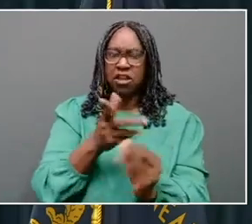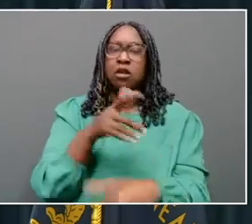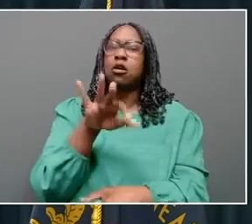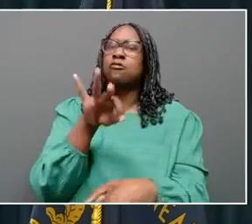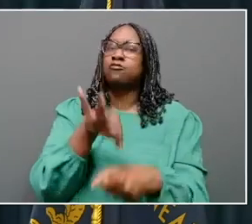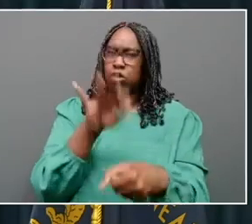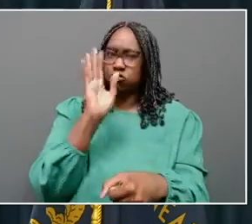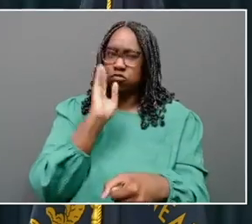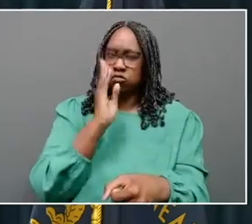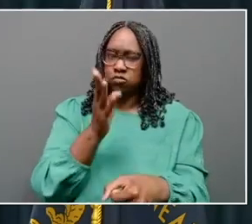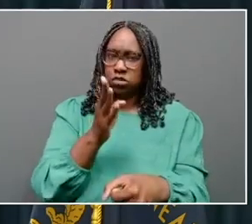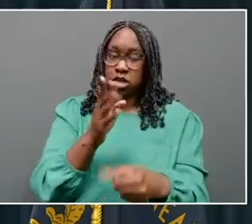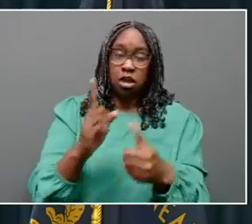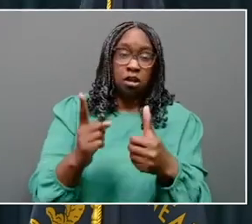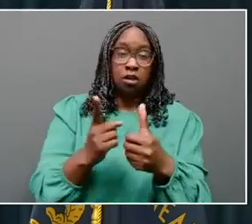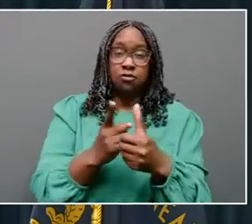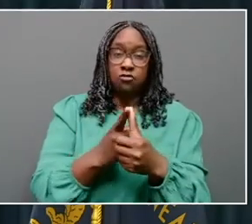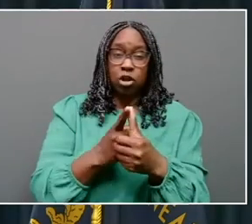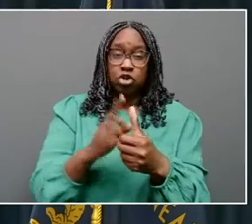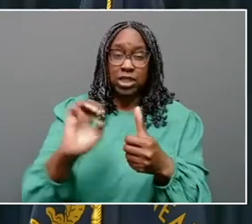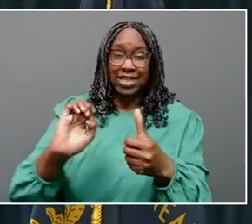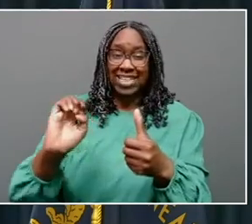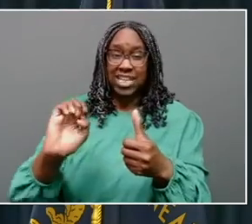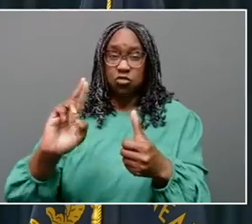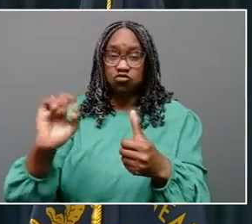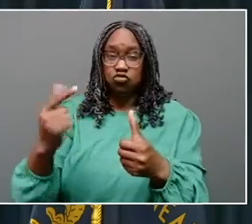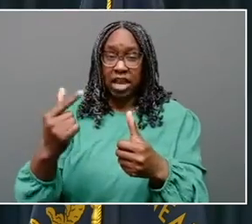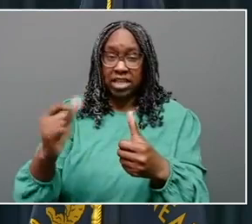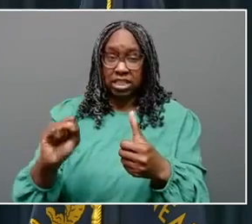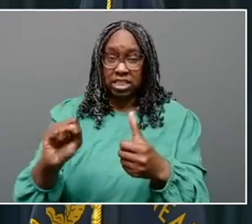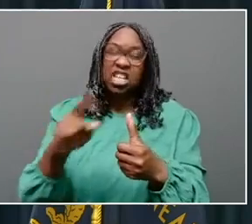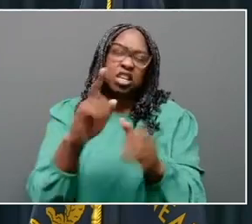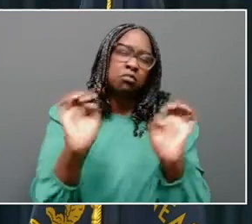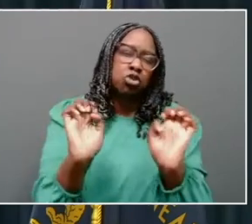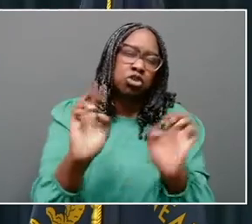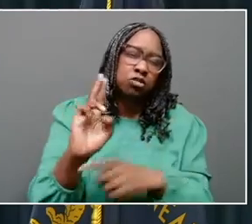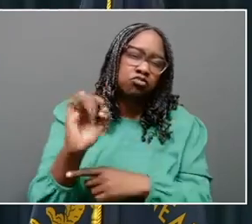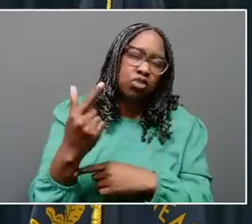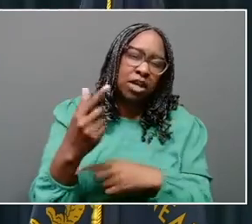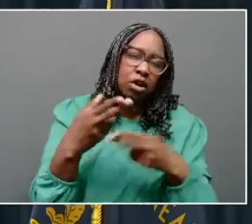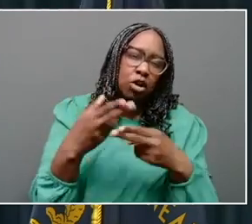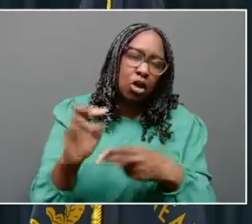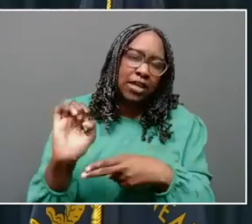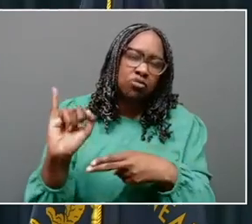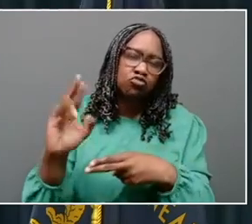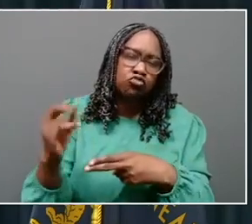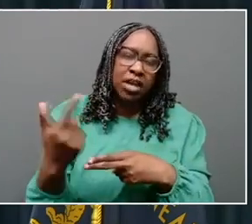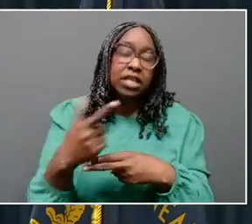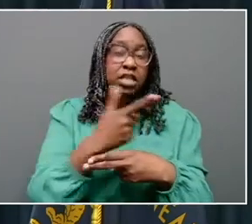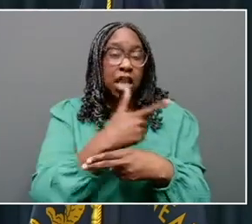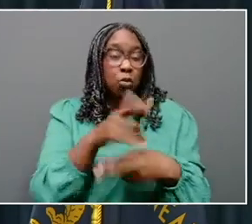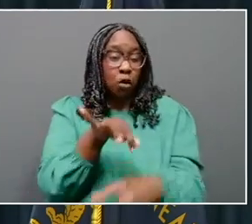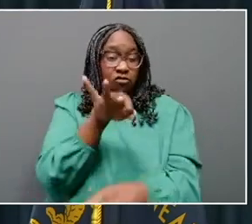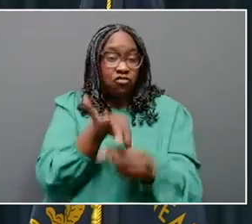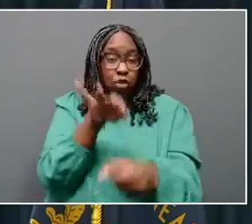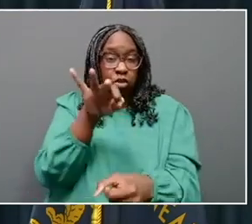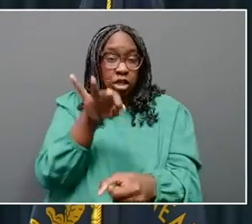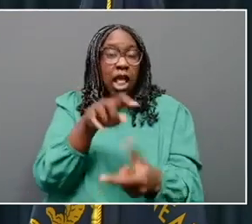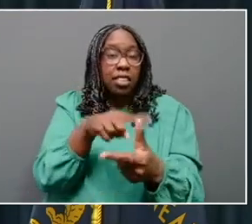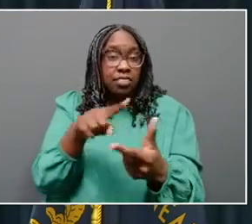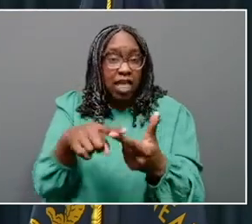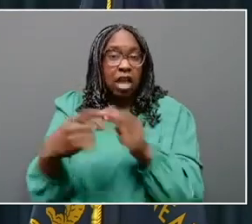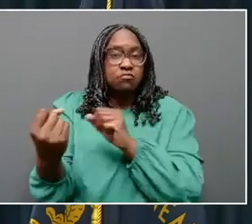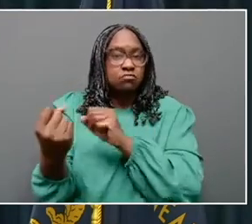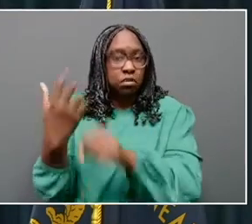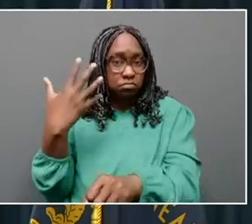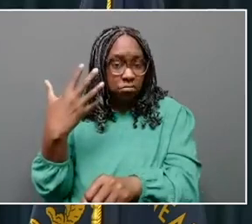set of e-regs, emergency regulations, that they would then send to me to get this thing closer